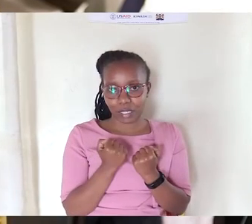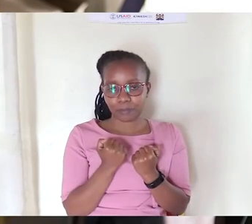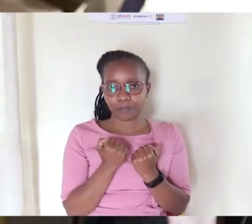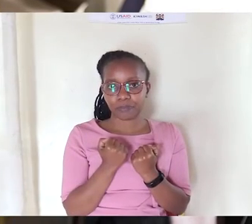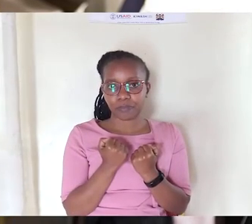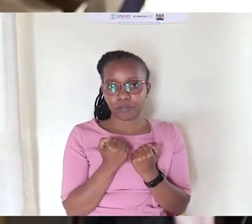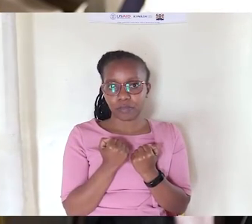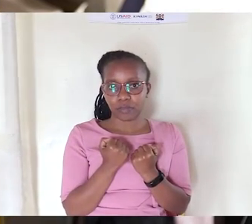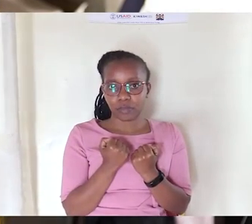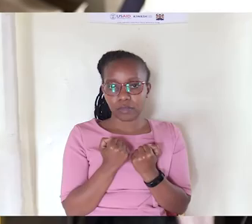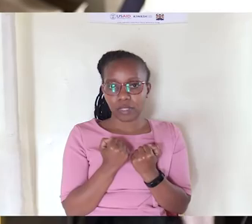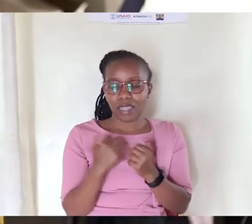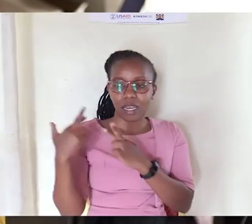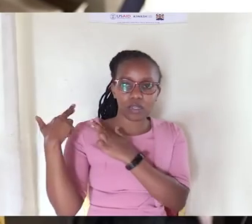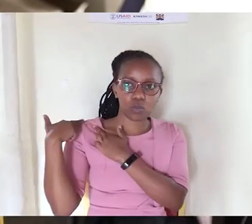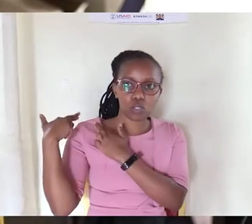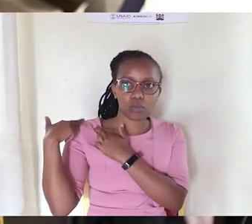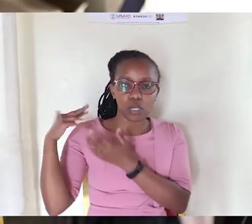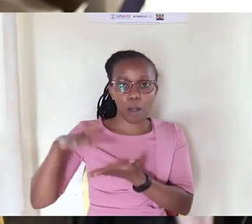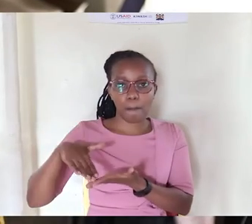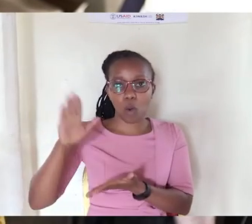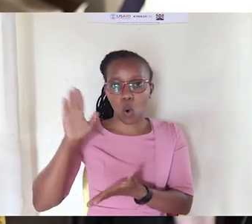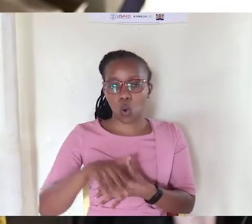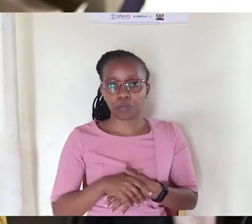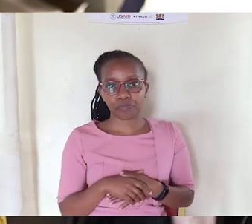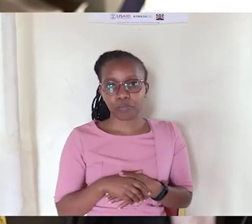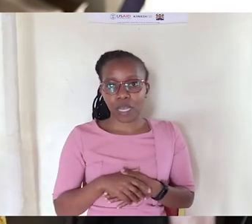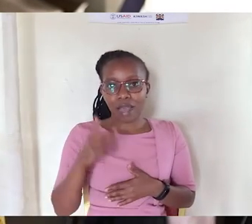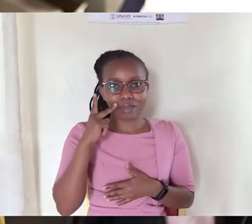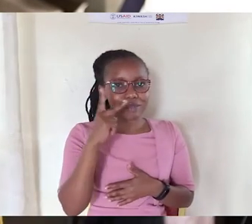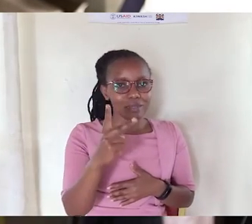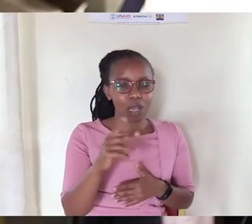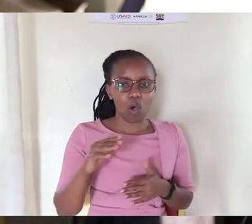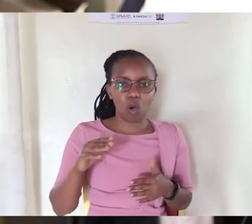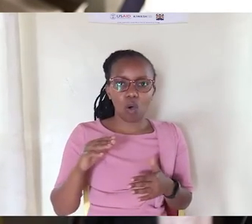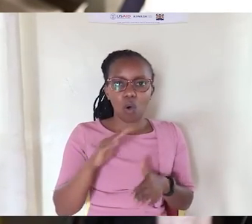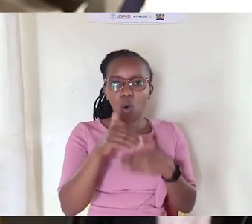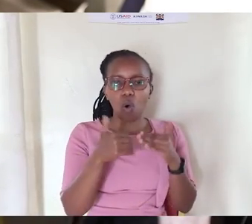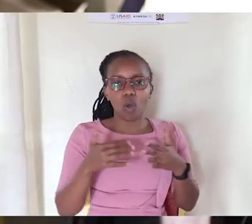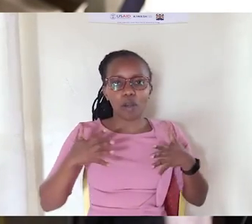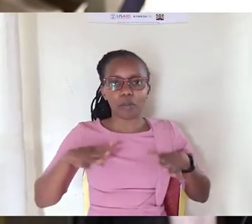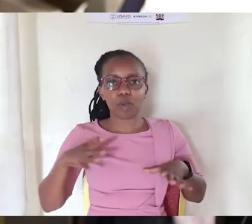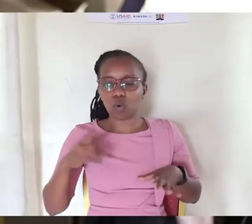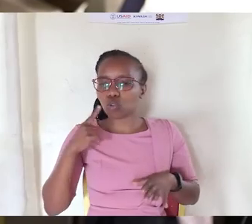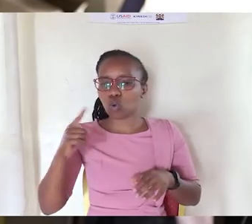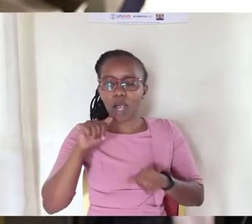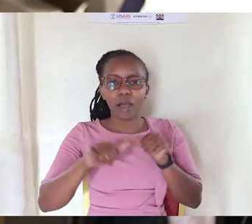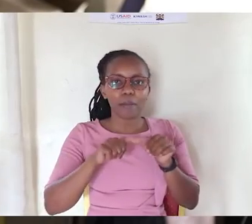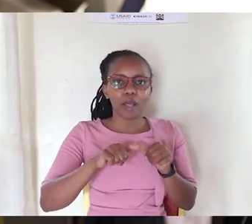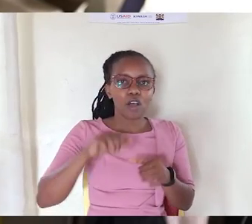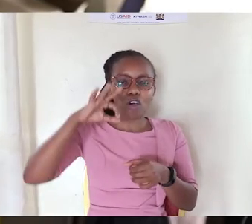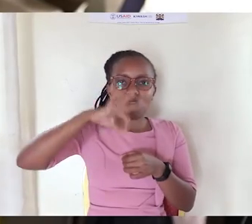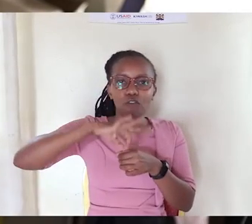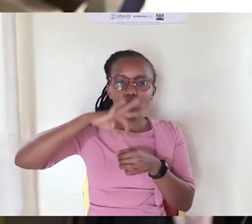have a bigger role to play. And I've seen everybody talking about voter apathy. What voter